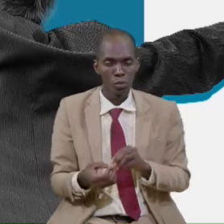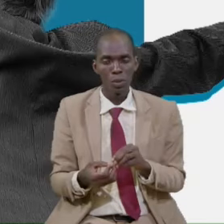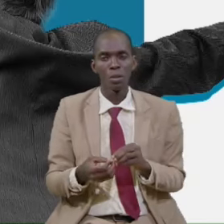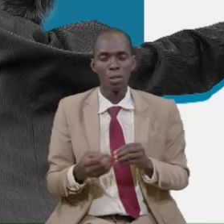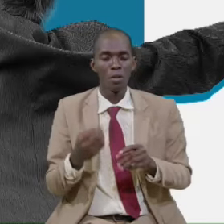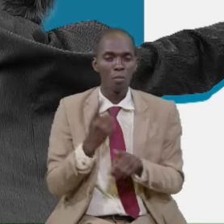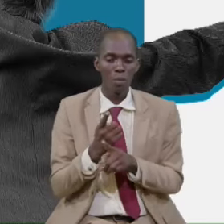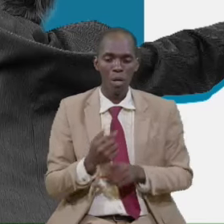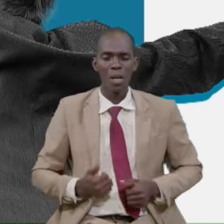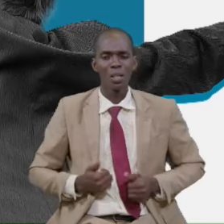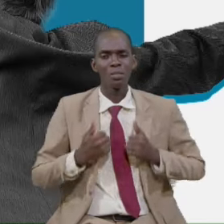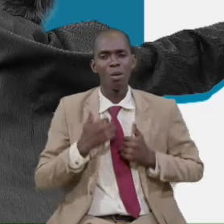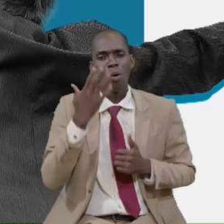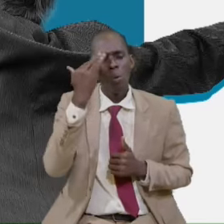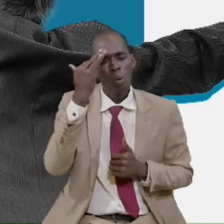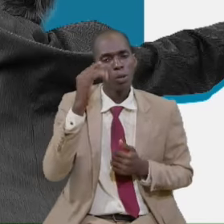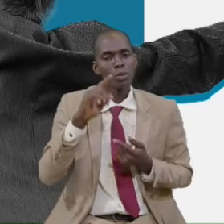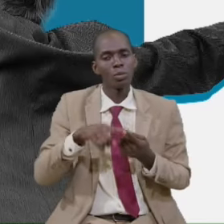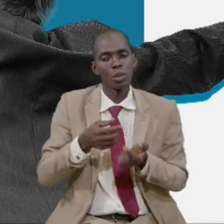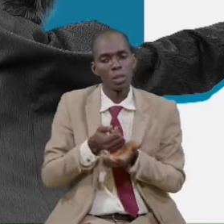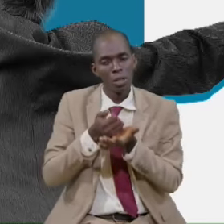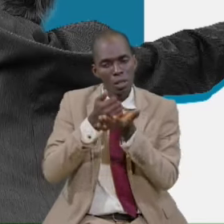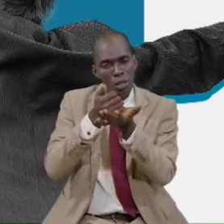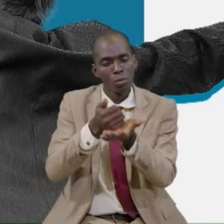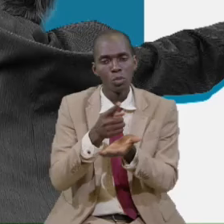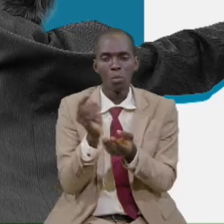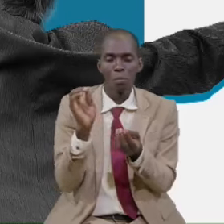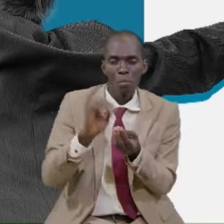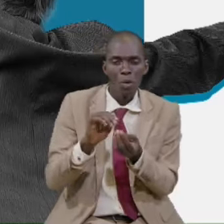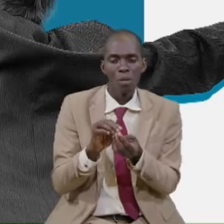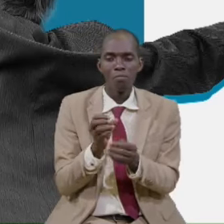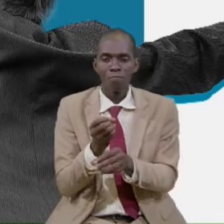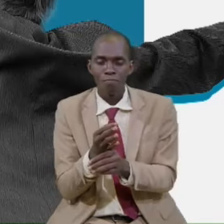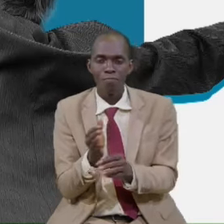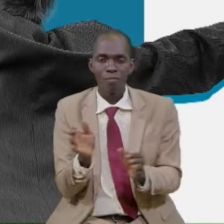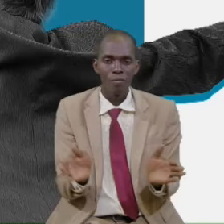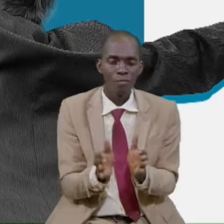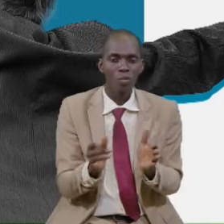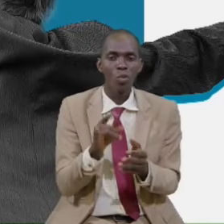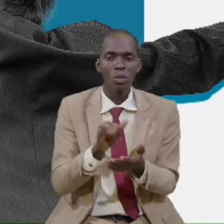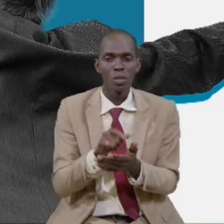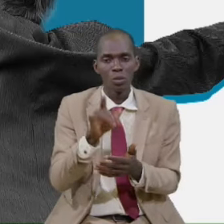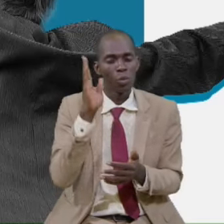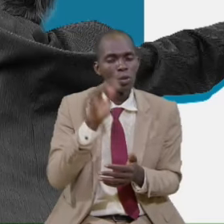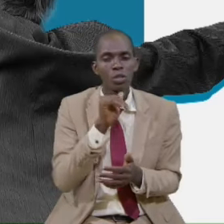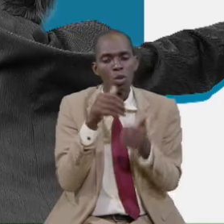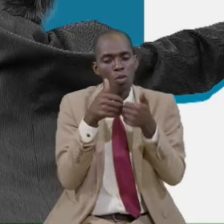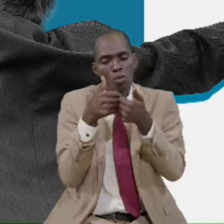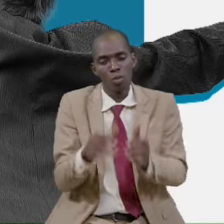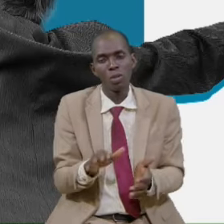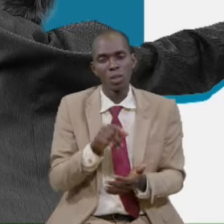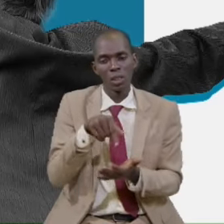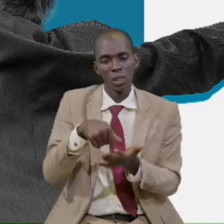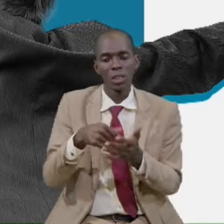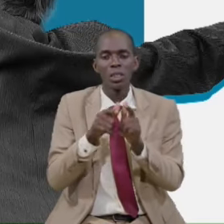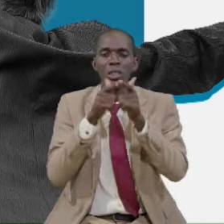enable us, assist you, help you return this great gift of salvation the Lord had given to